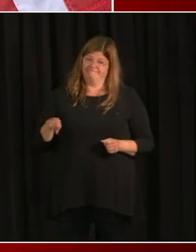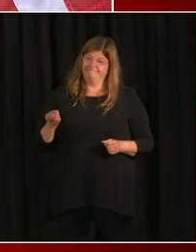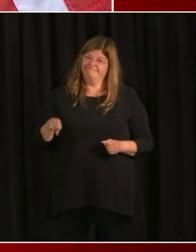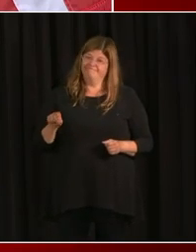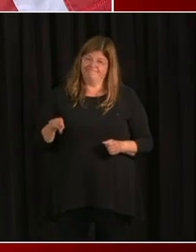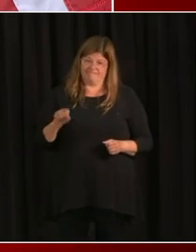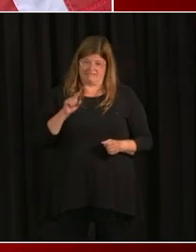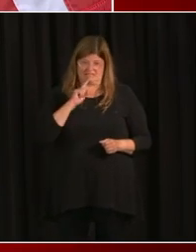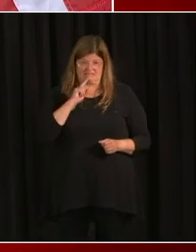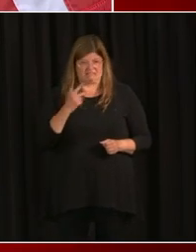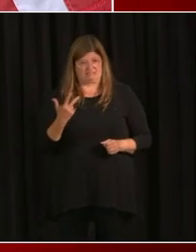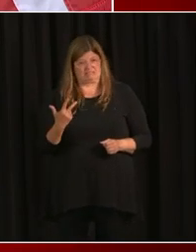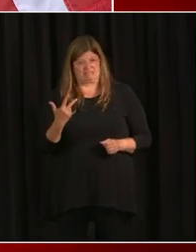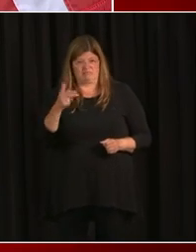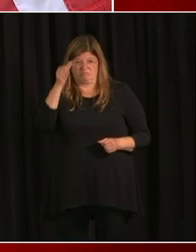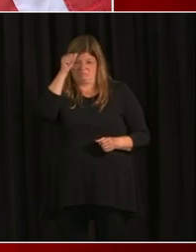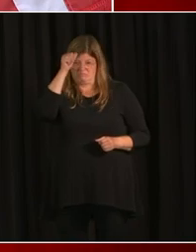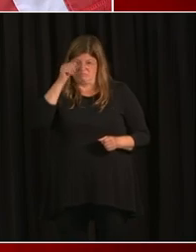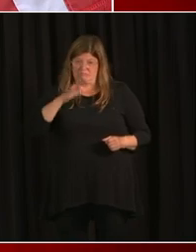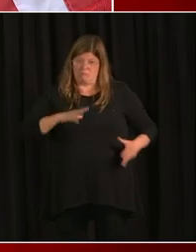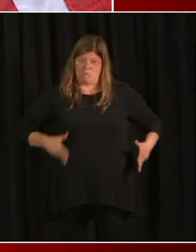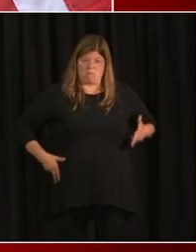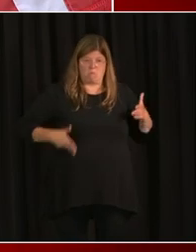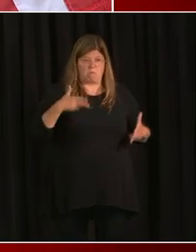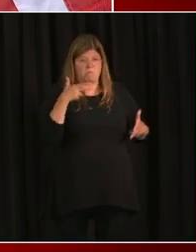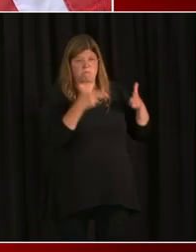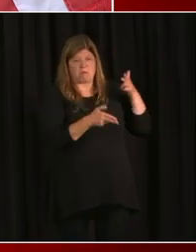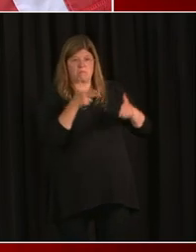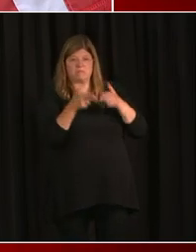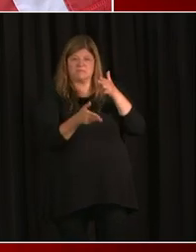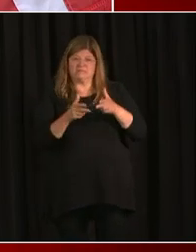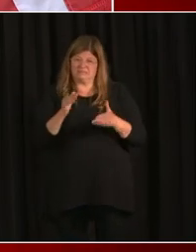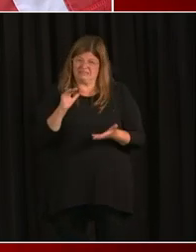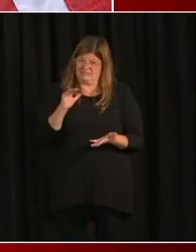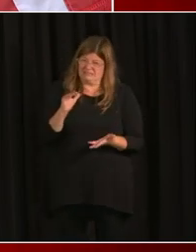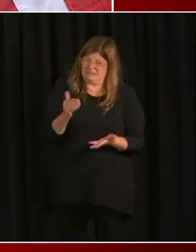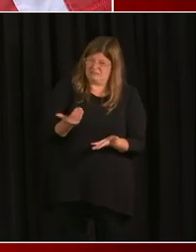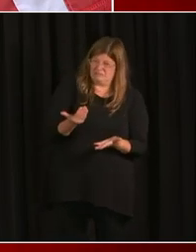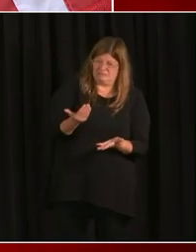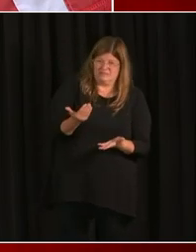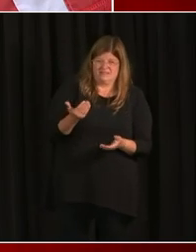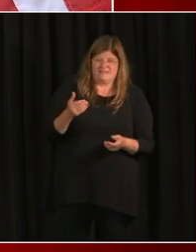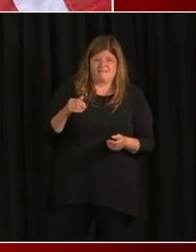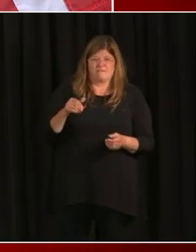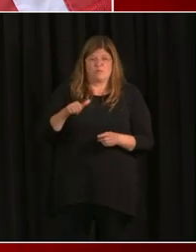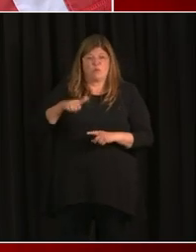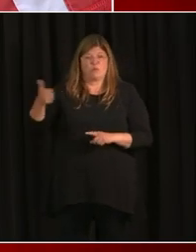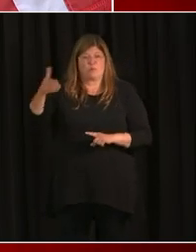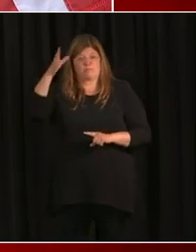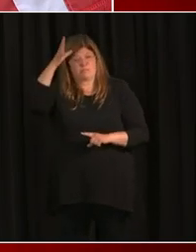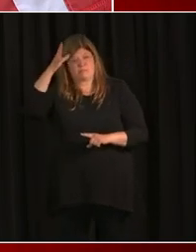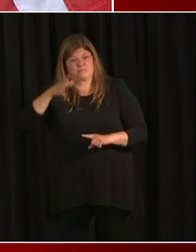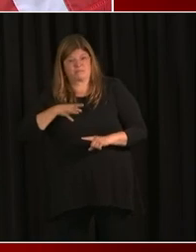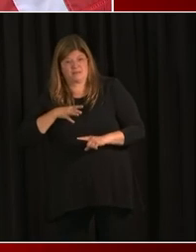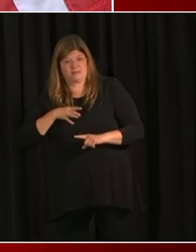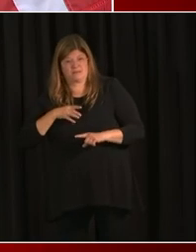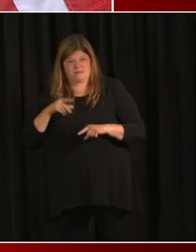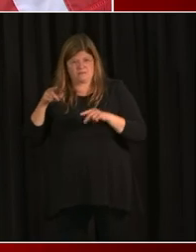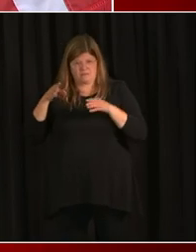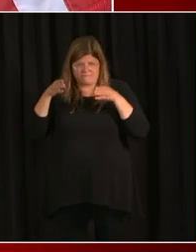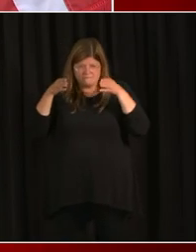3 men opened fire, it appears, at other men that they were